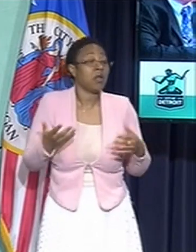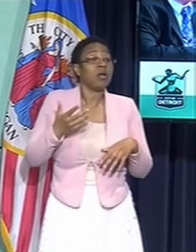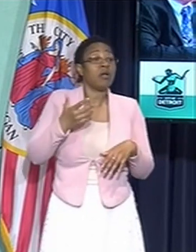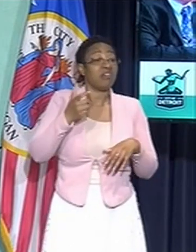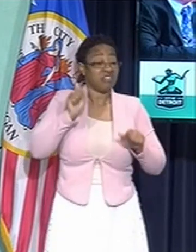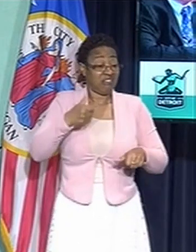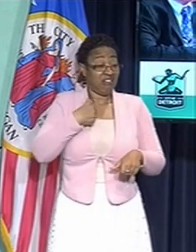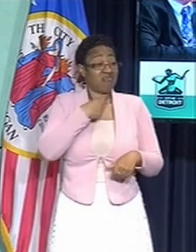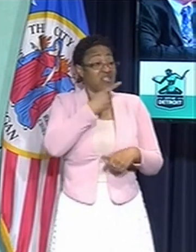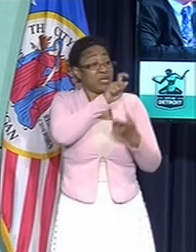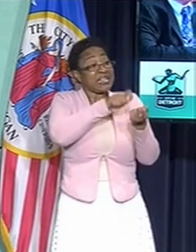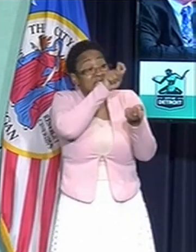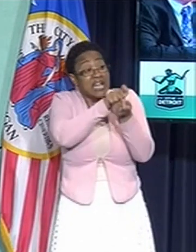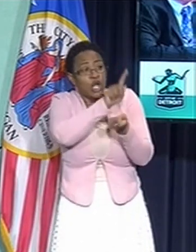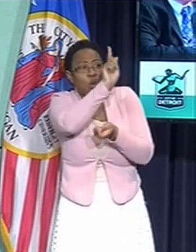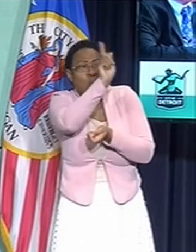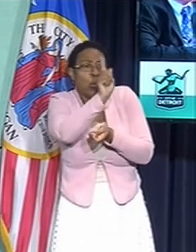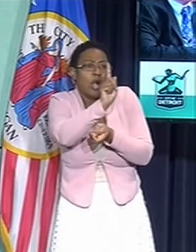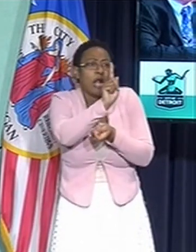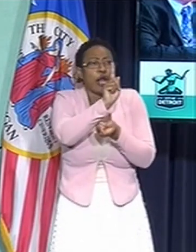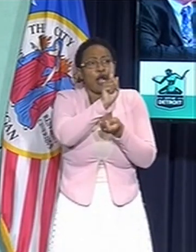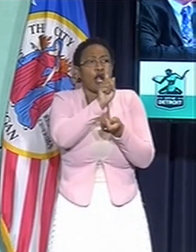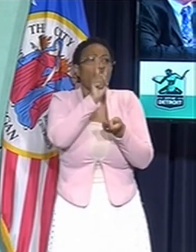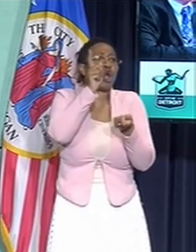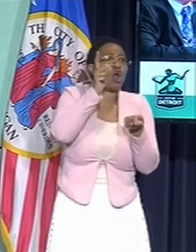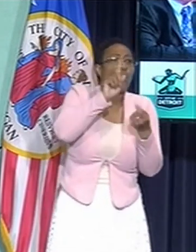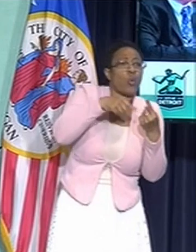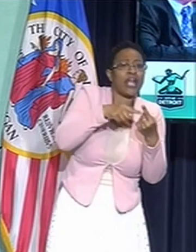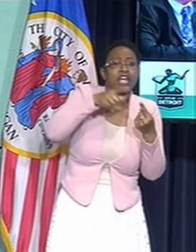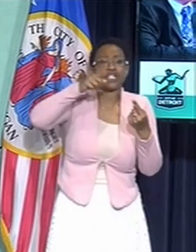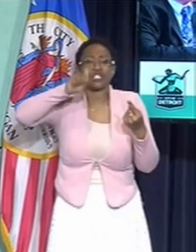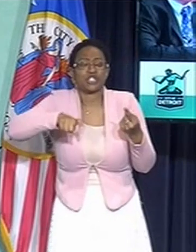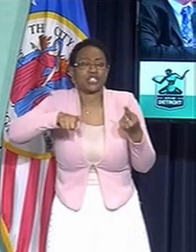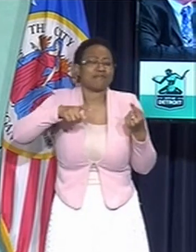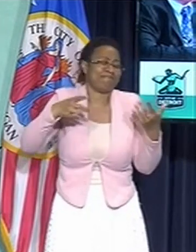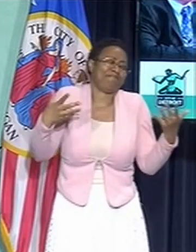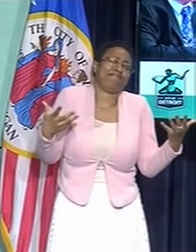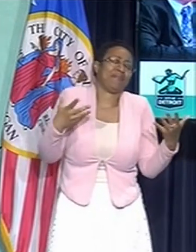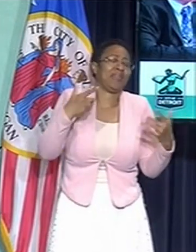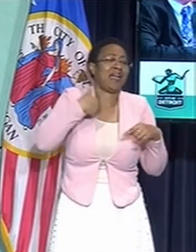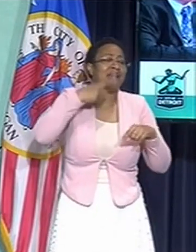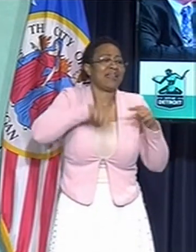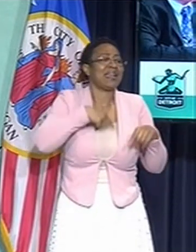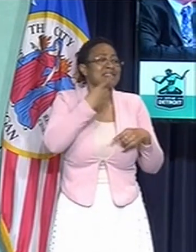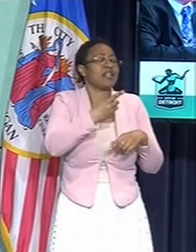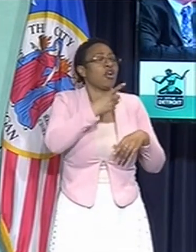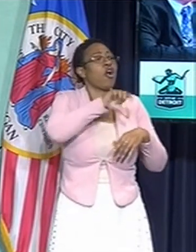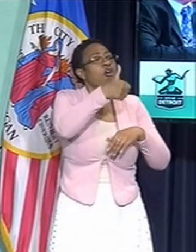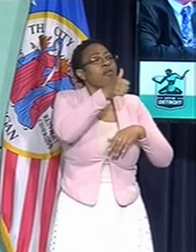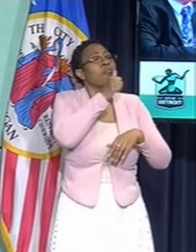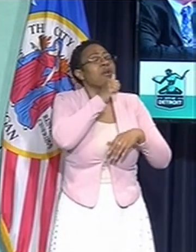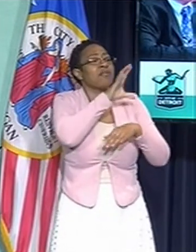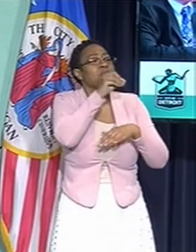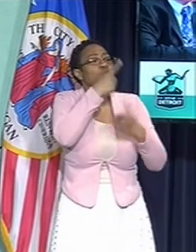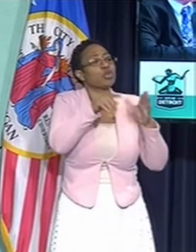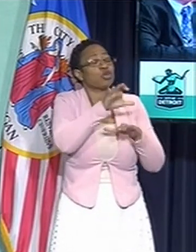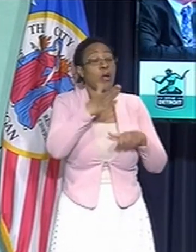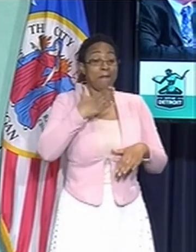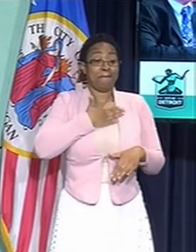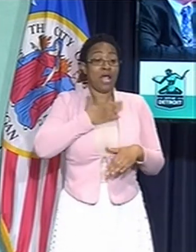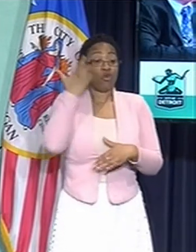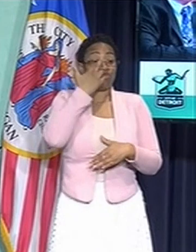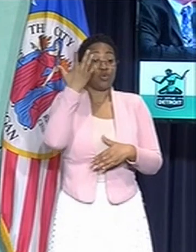exactly where the line is, and I'm not trying to tell other companies what to do. That was my rationale for why